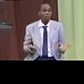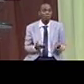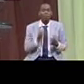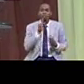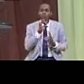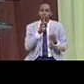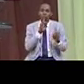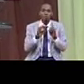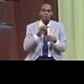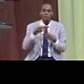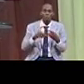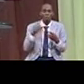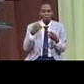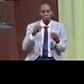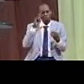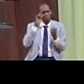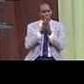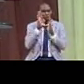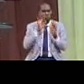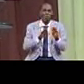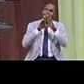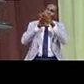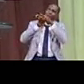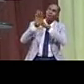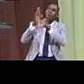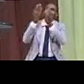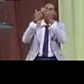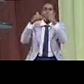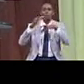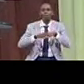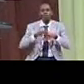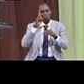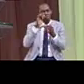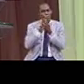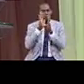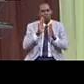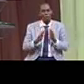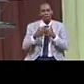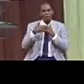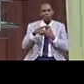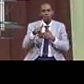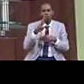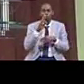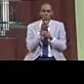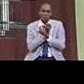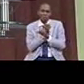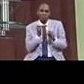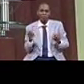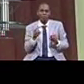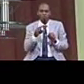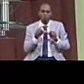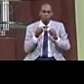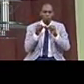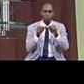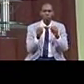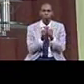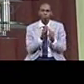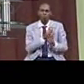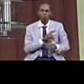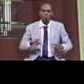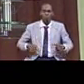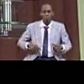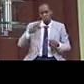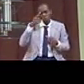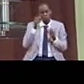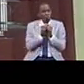heaven. It's talking about the believers after you are saved, you continue with the Lord, and you are sanctified, you are made holy, because without holiness, no man